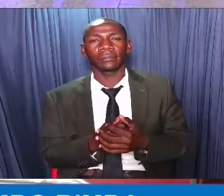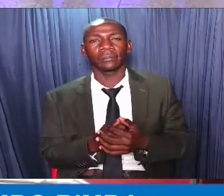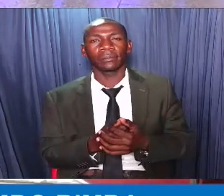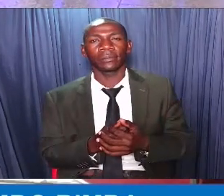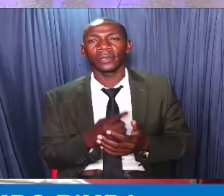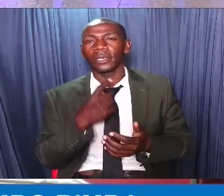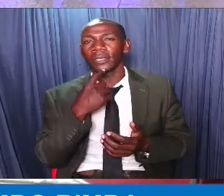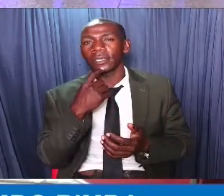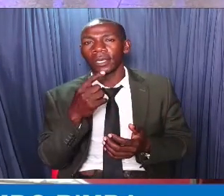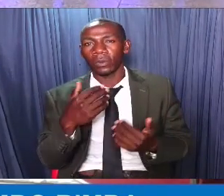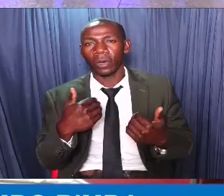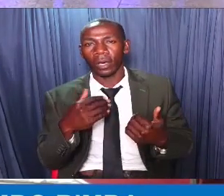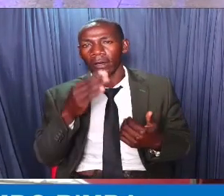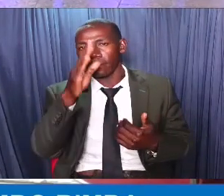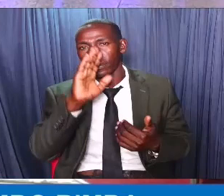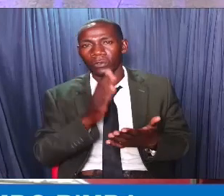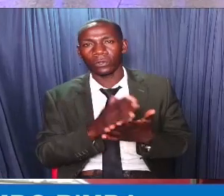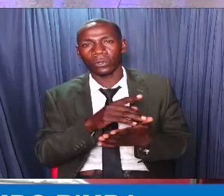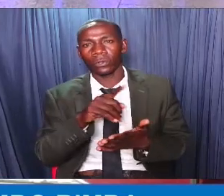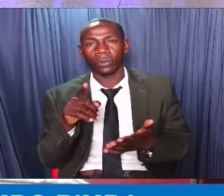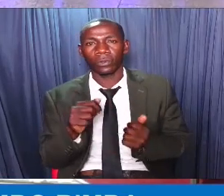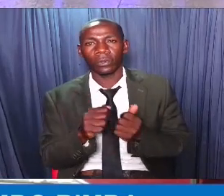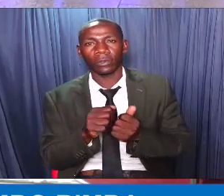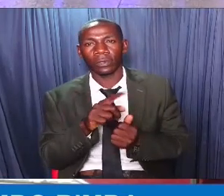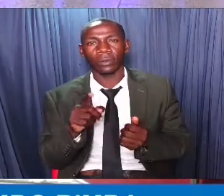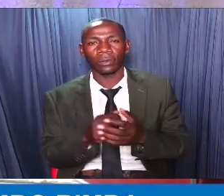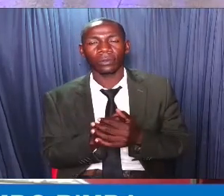Hallelujah. Akasema ninyi mna Mungu. She said you have God with you.